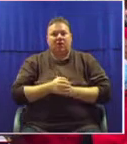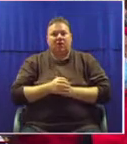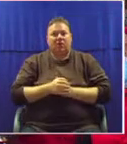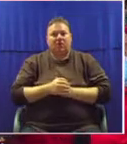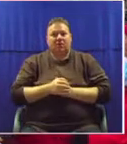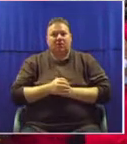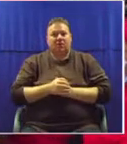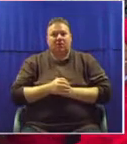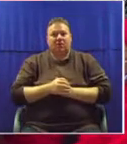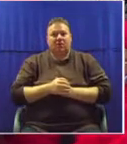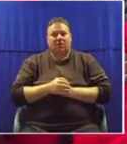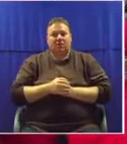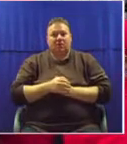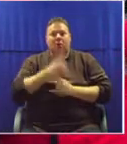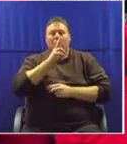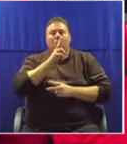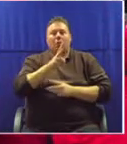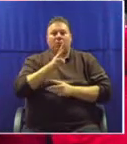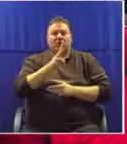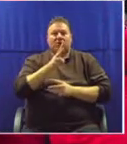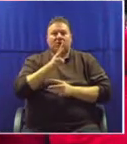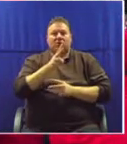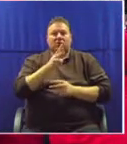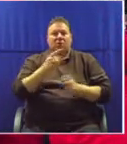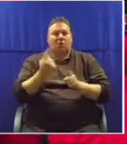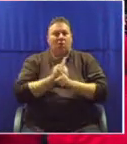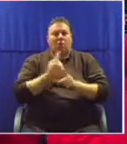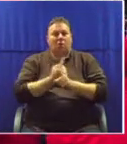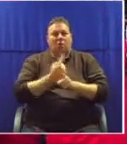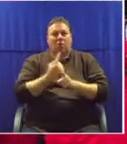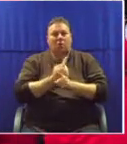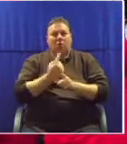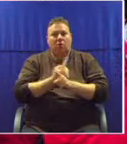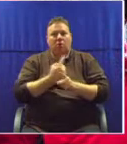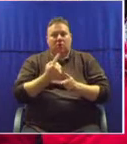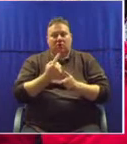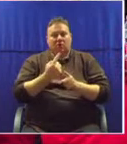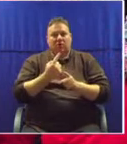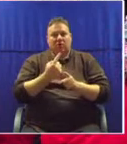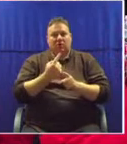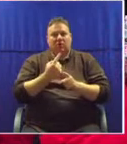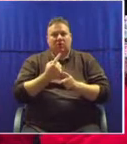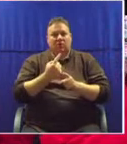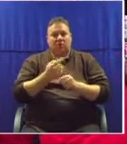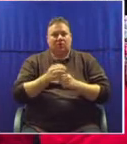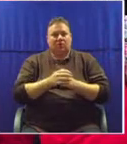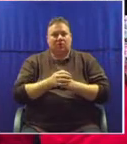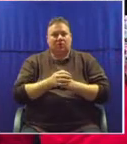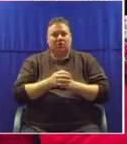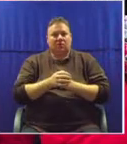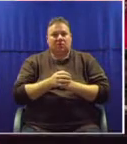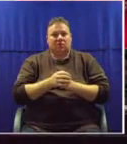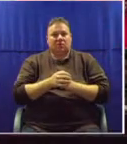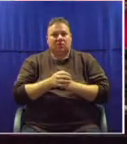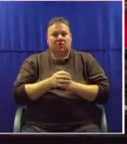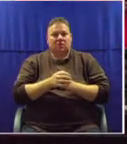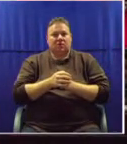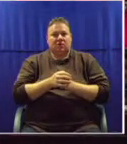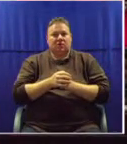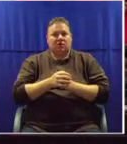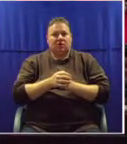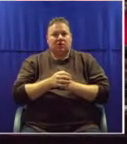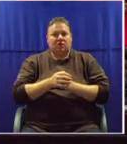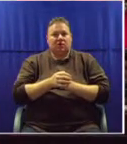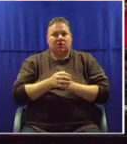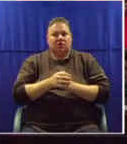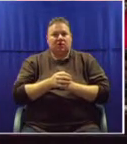promises that I will always promote all that will advance the Republic and oppose all that may harm